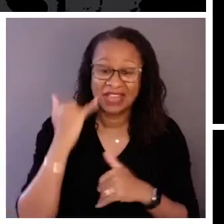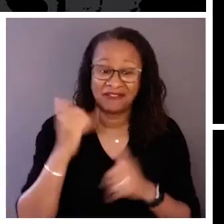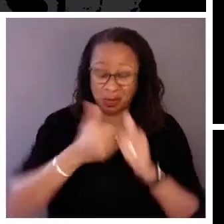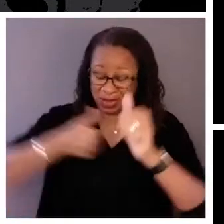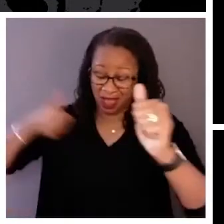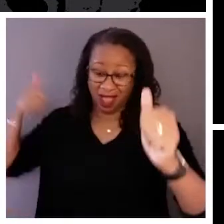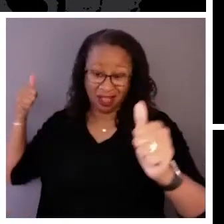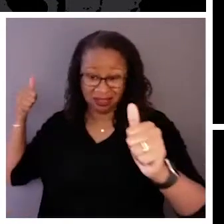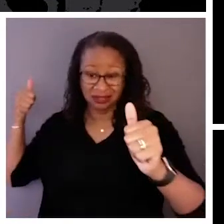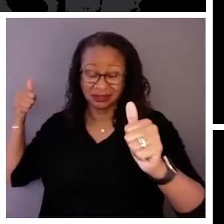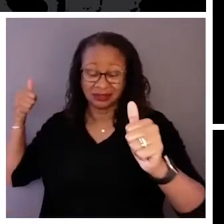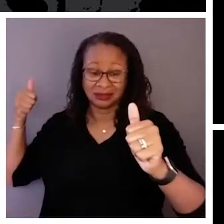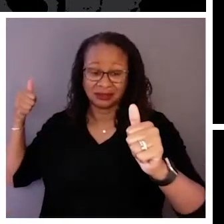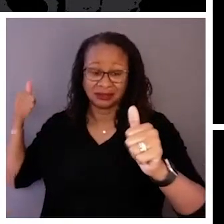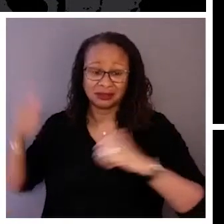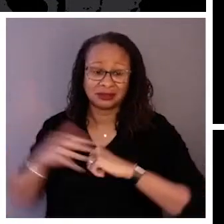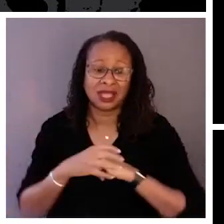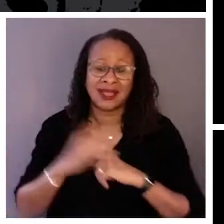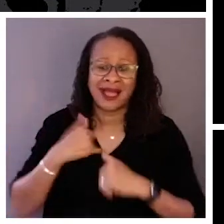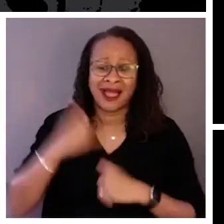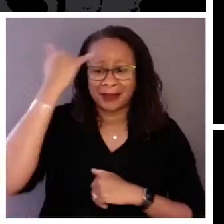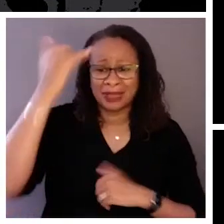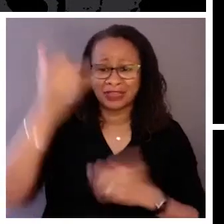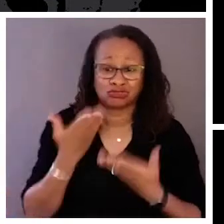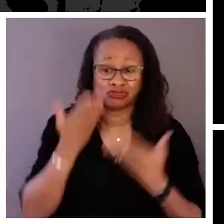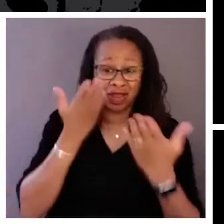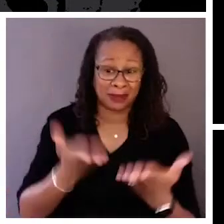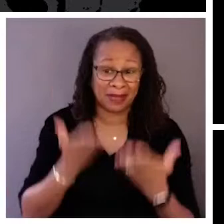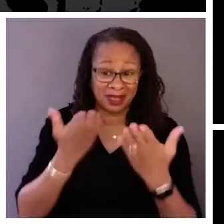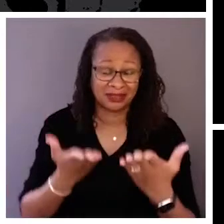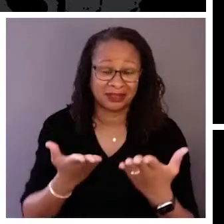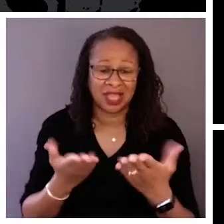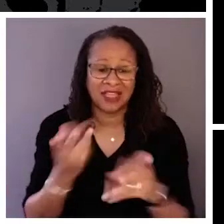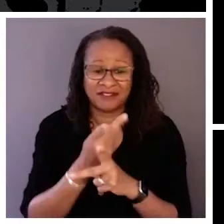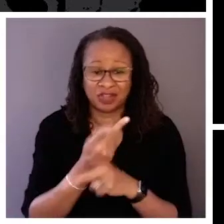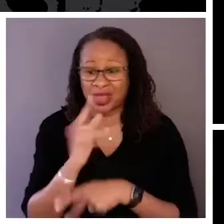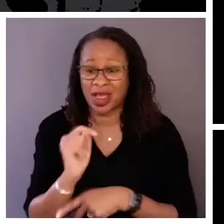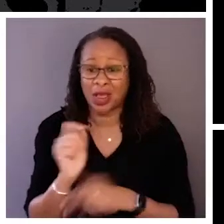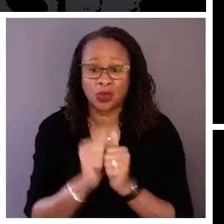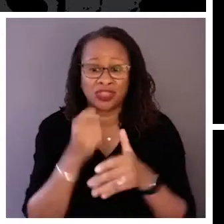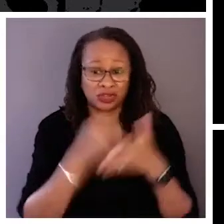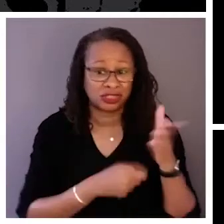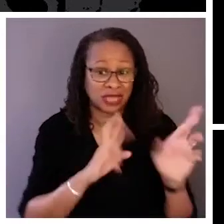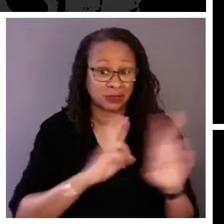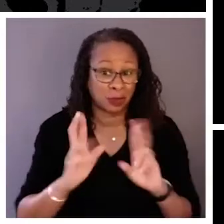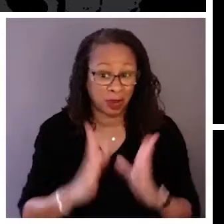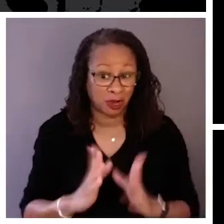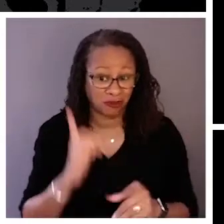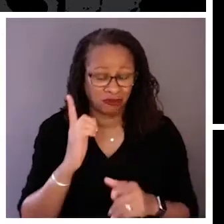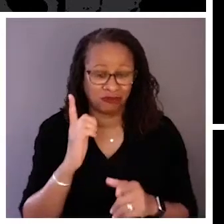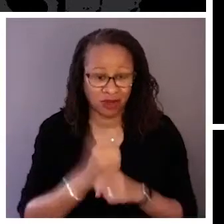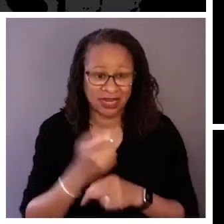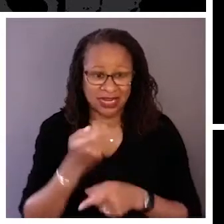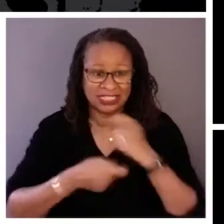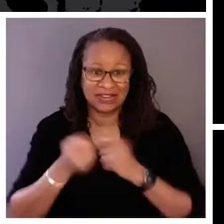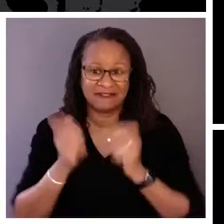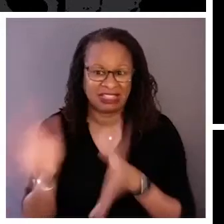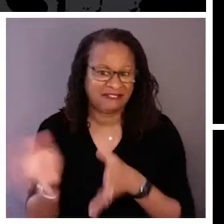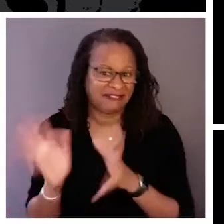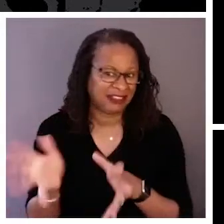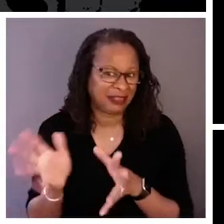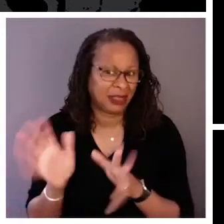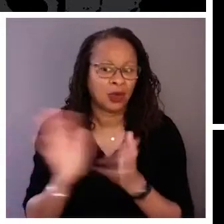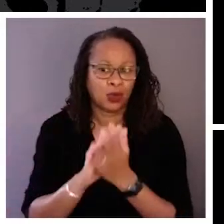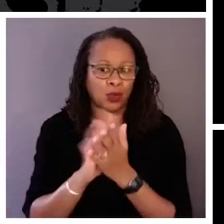behind, I imagine you'd recommend figuring something like that out with their tax preparer rather than just letting it sit where it could get worse